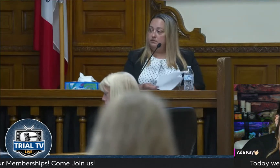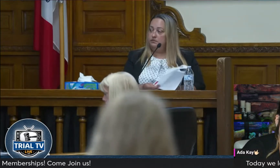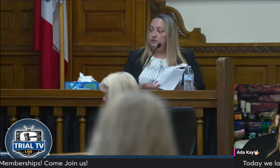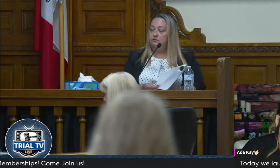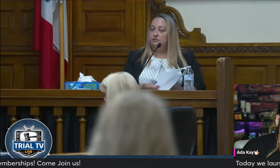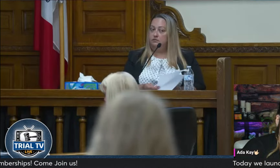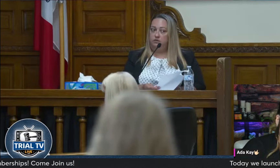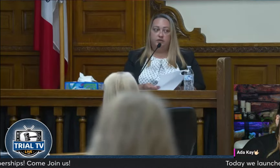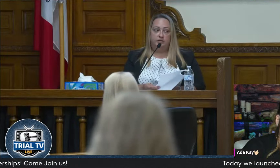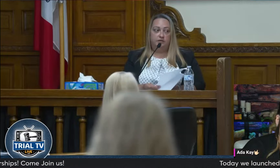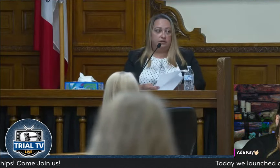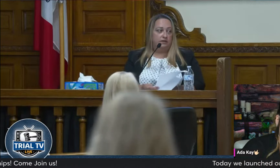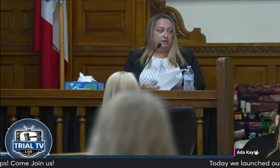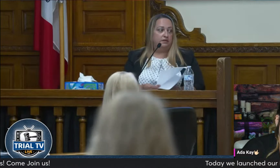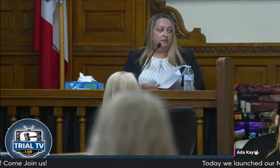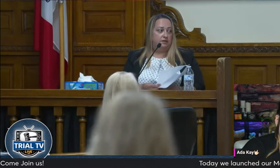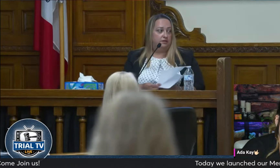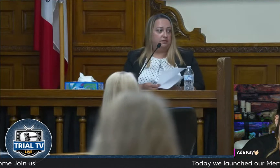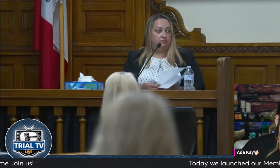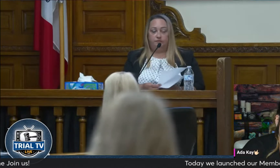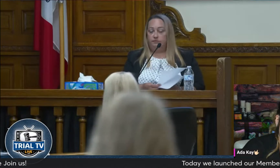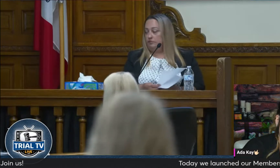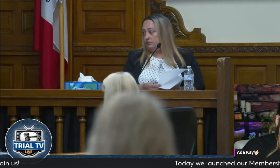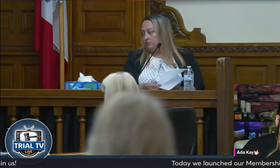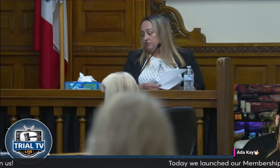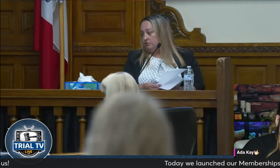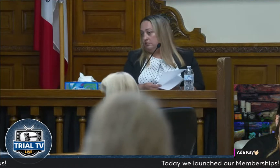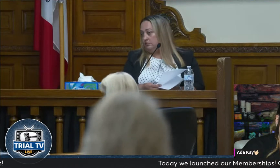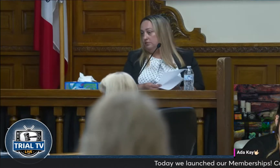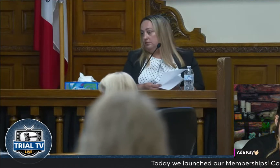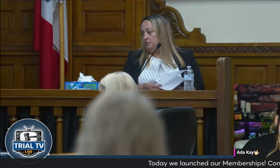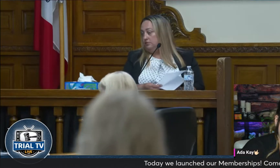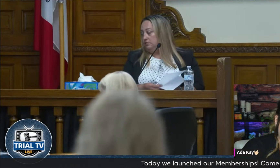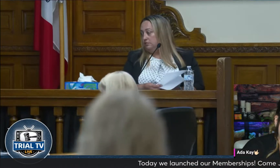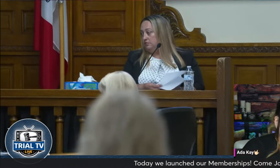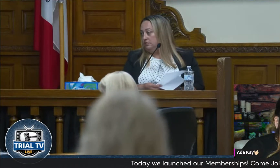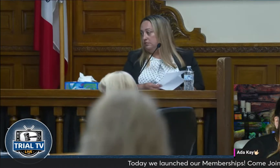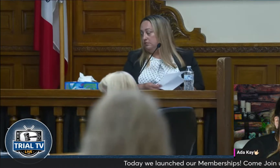sources. Mucus and skin cells, yes. Okay.